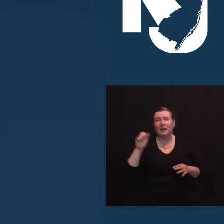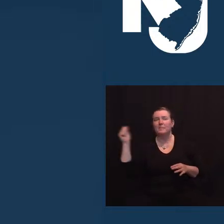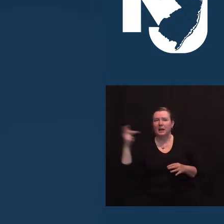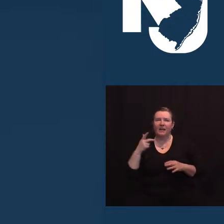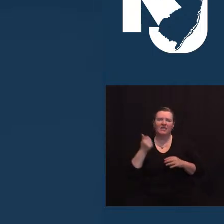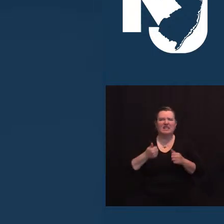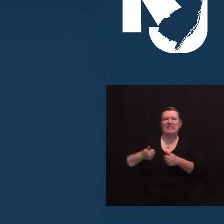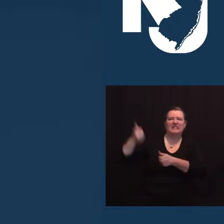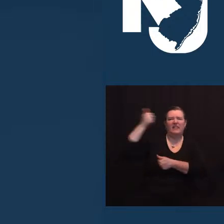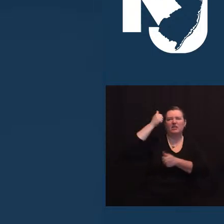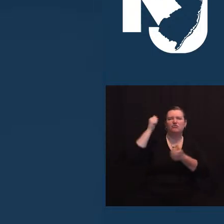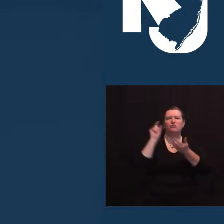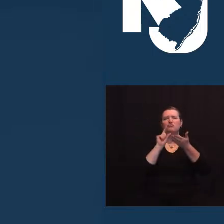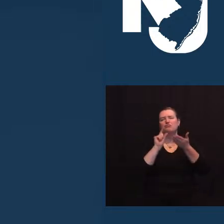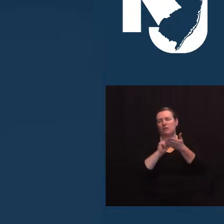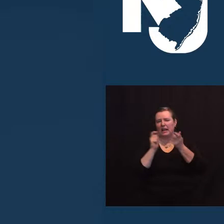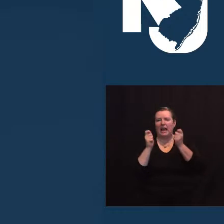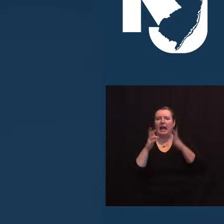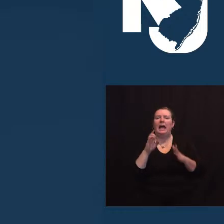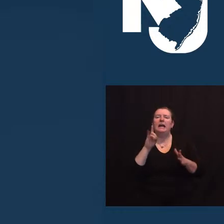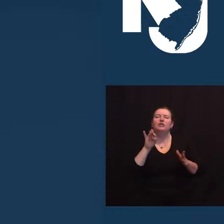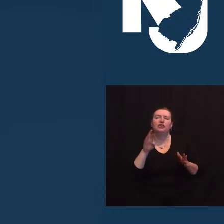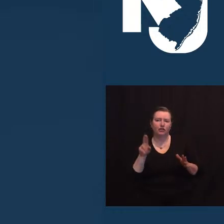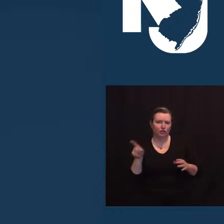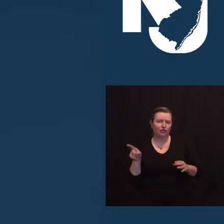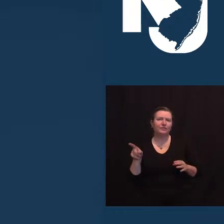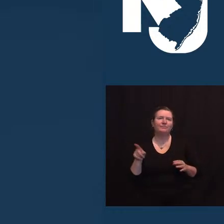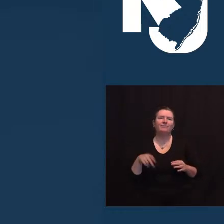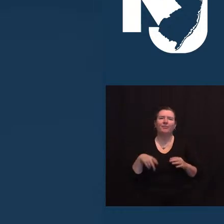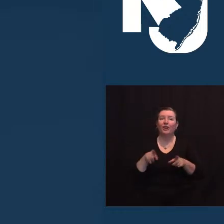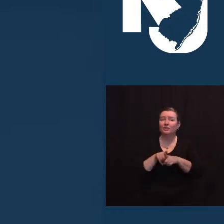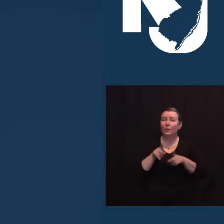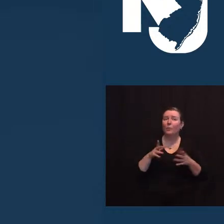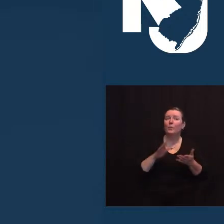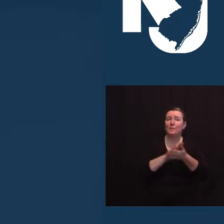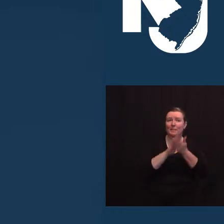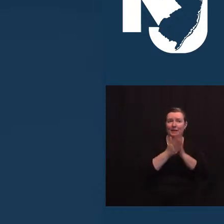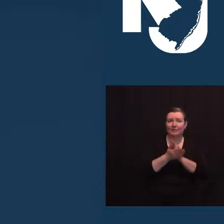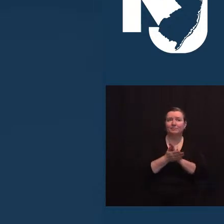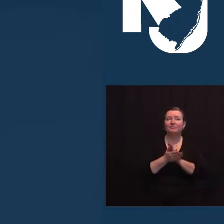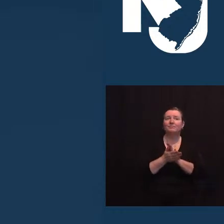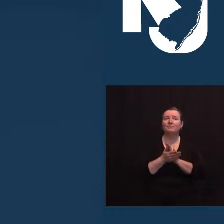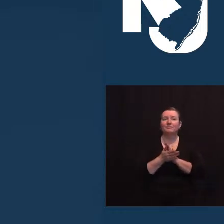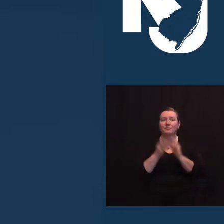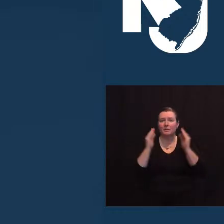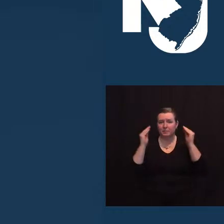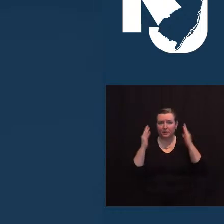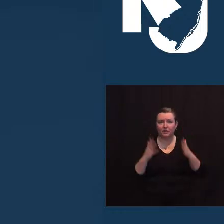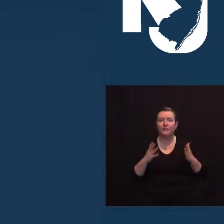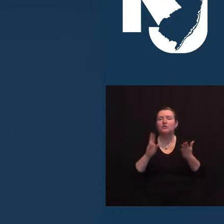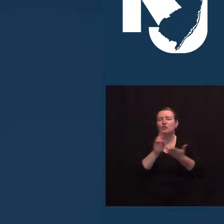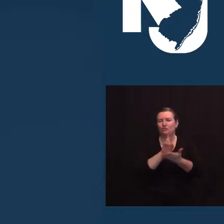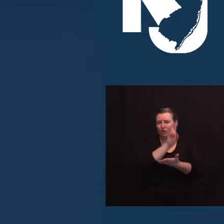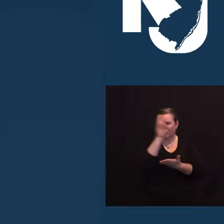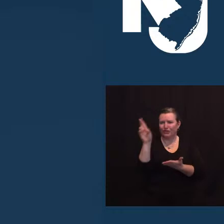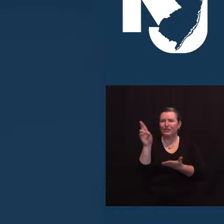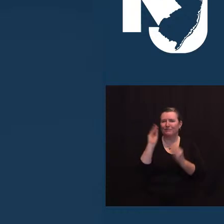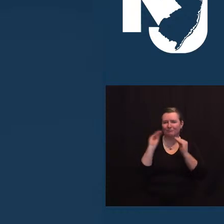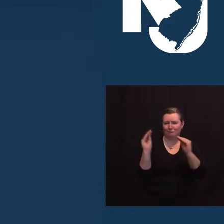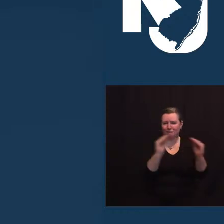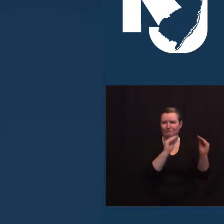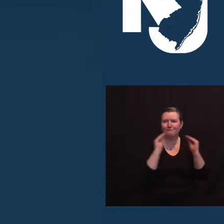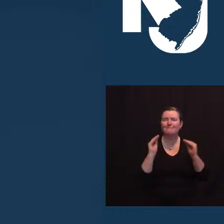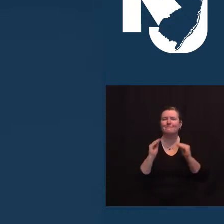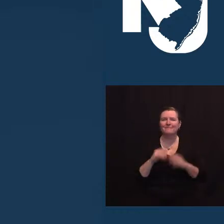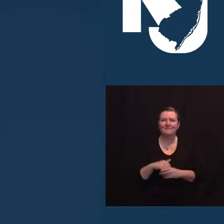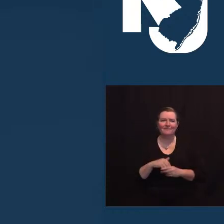generation of journalists as an associate professor at Rutgers University. Bob was a member of the New Jersey Public Broadcasting Authority,